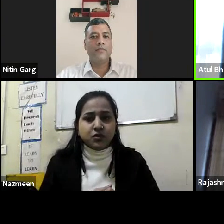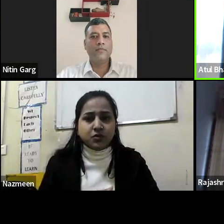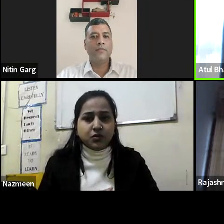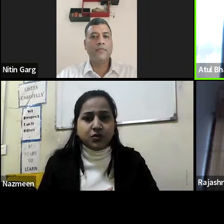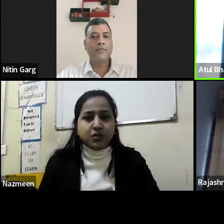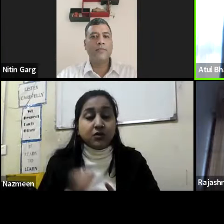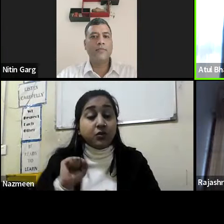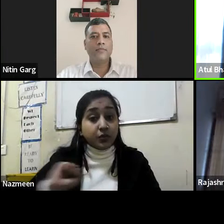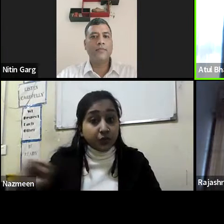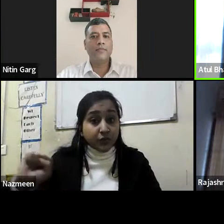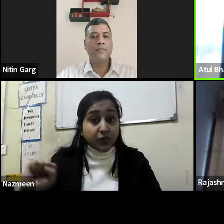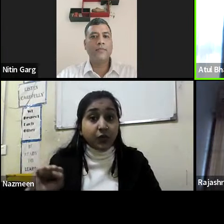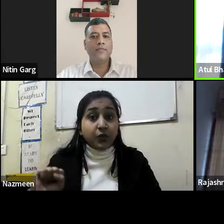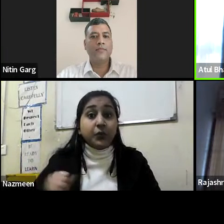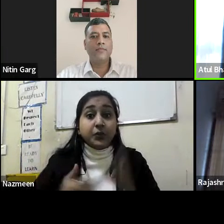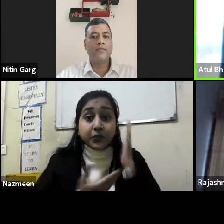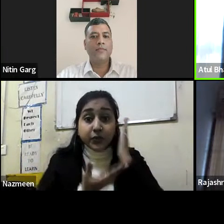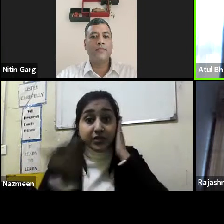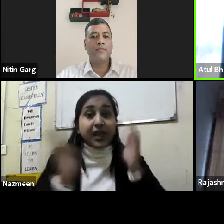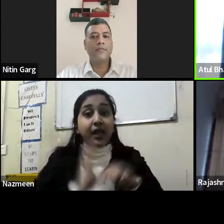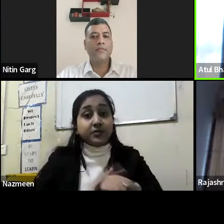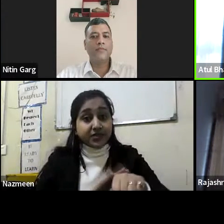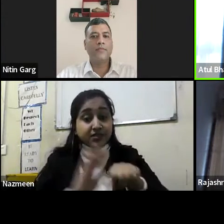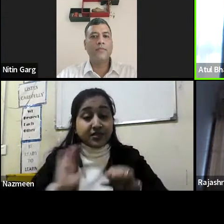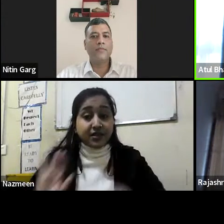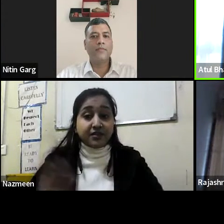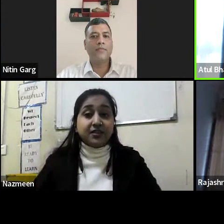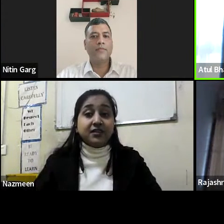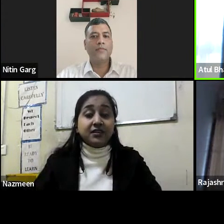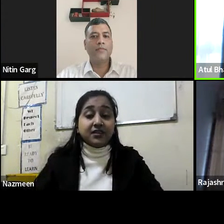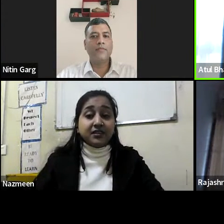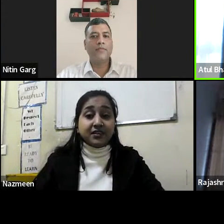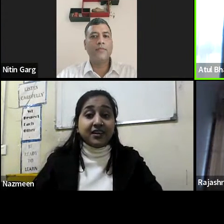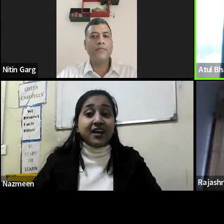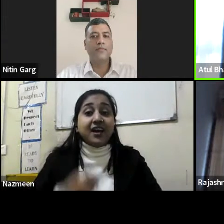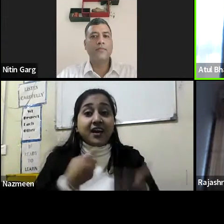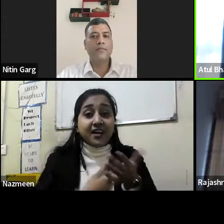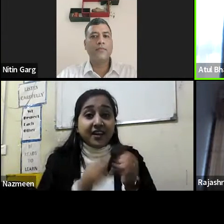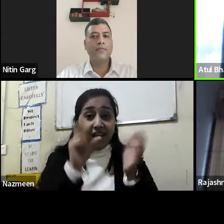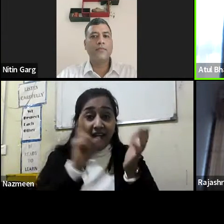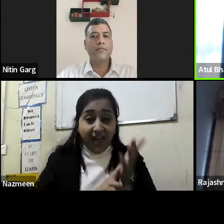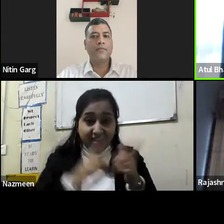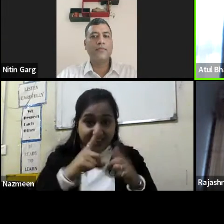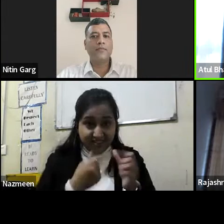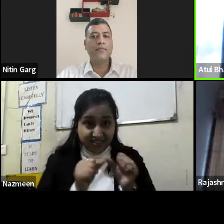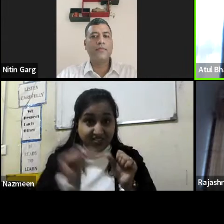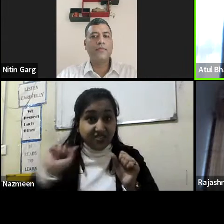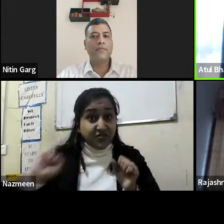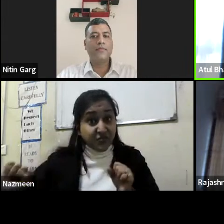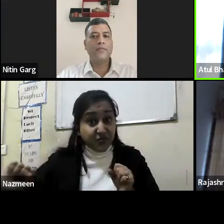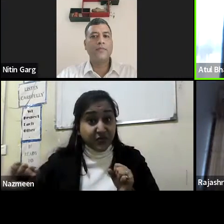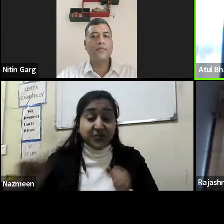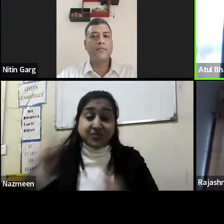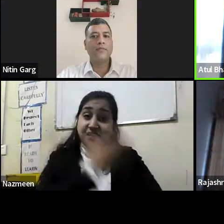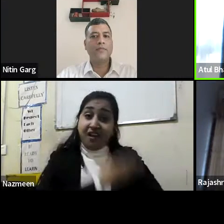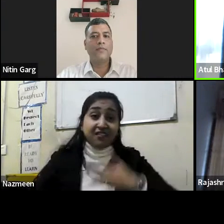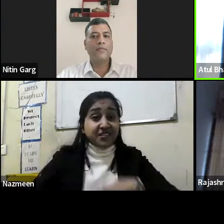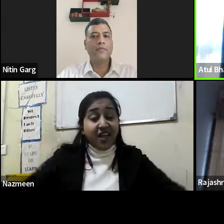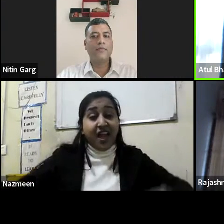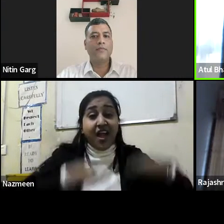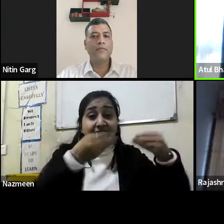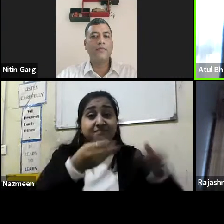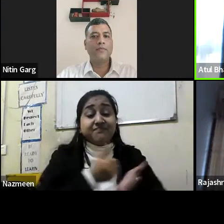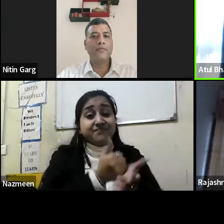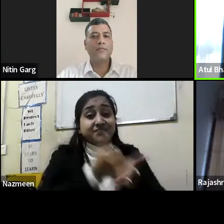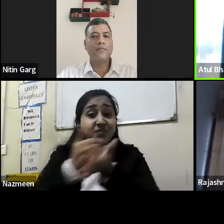great musical experiences happen. Ranjan is actually a founding pillar of Sarthak. Over the last 10 years,